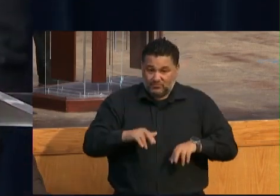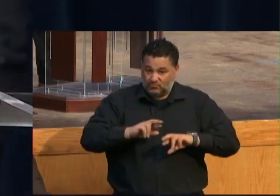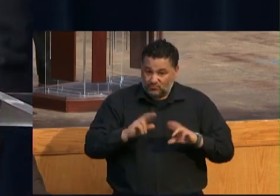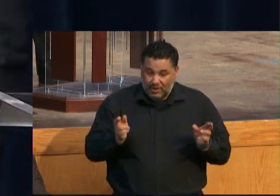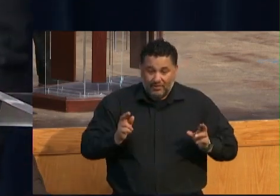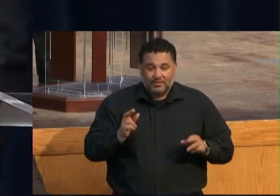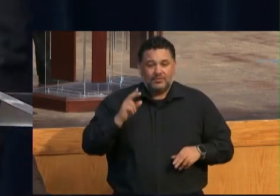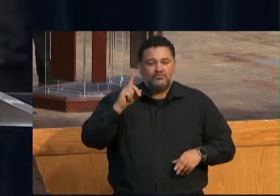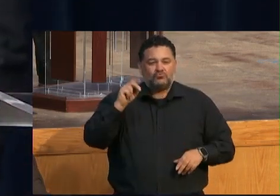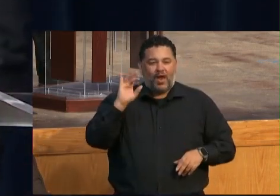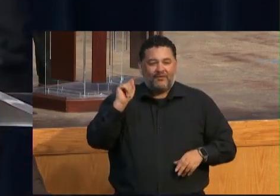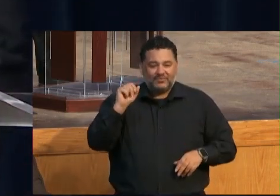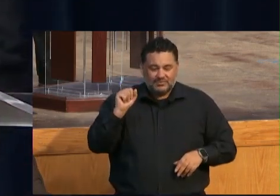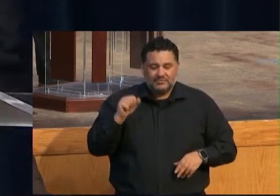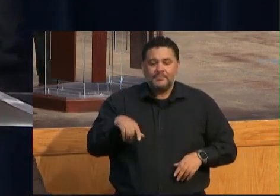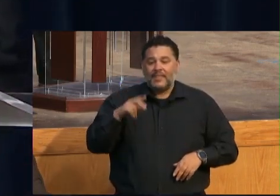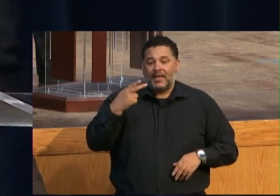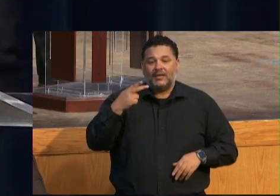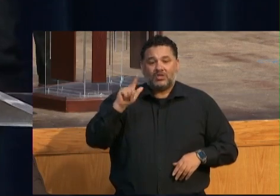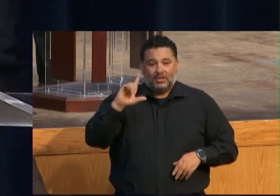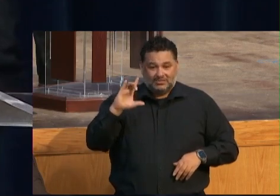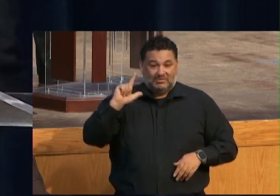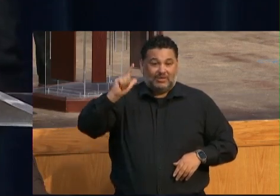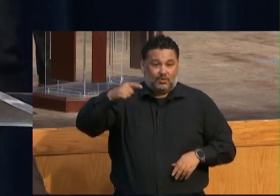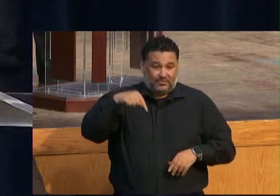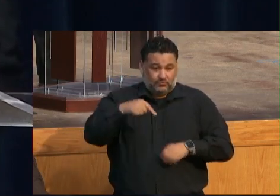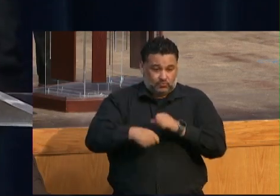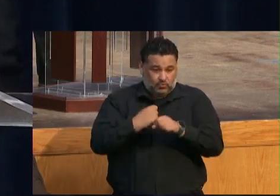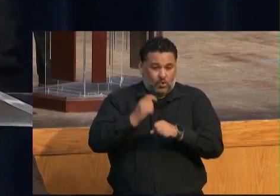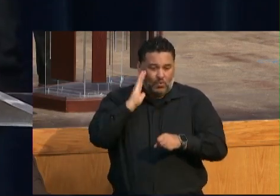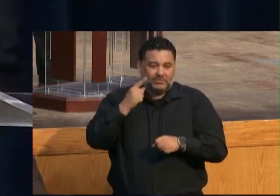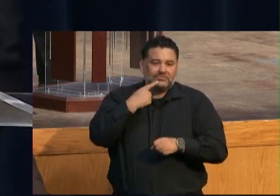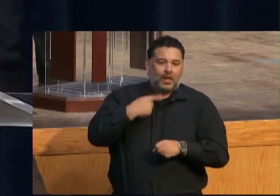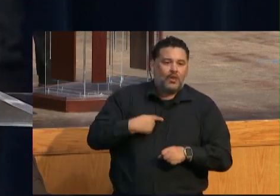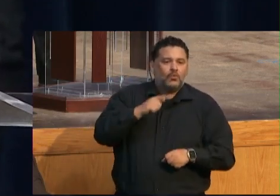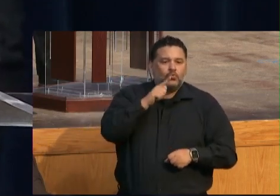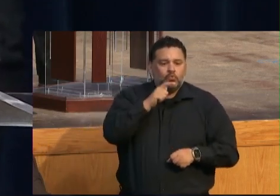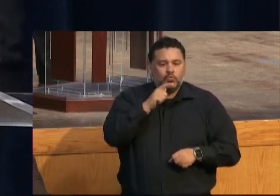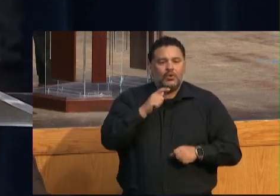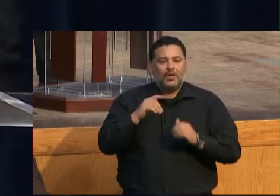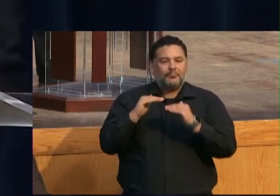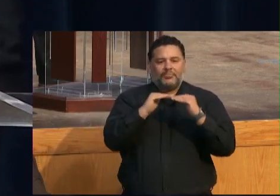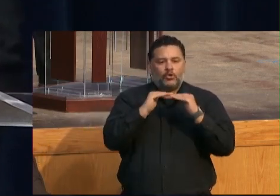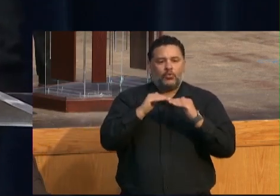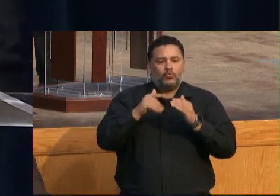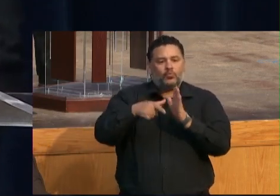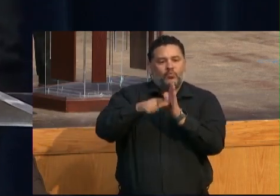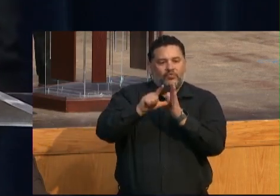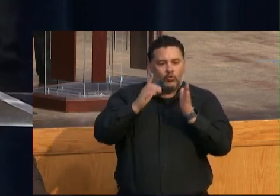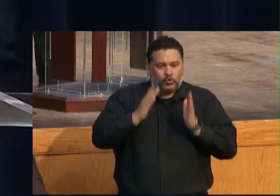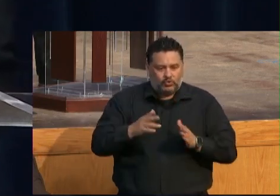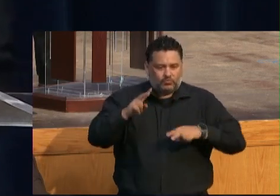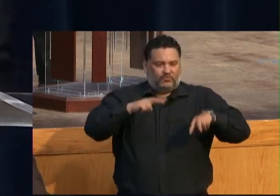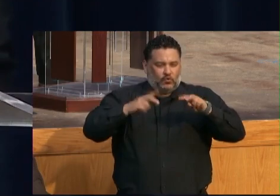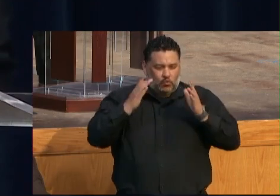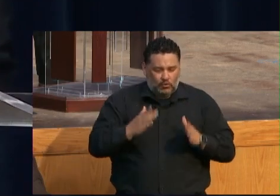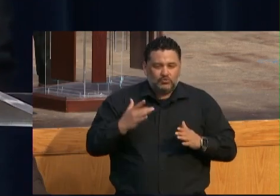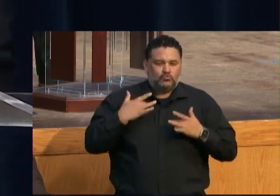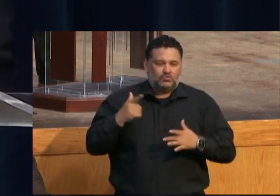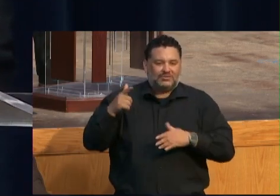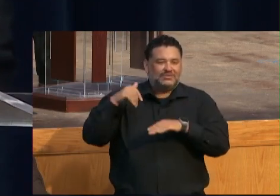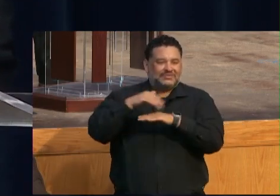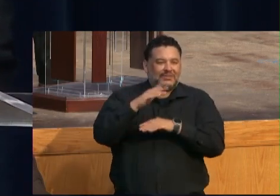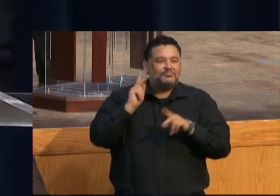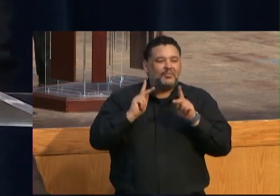HLC later this year will be telling us specifically who our peer reviewers are. Normally, they send people with extensive experience in community